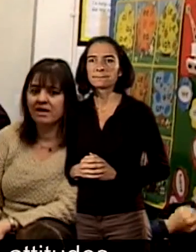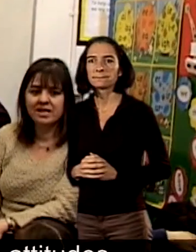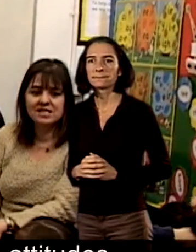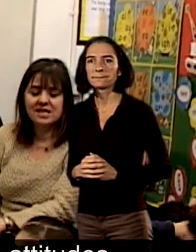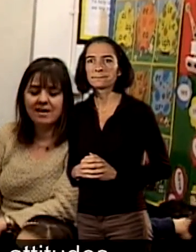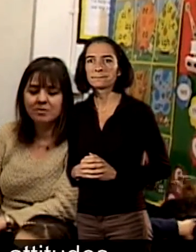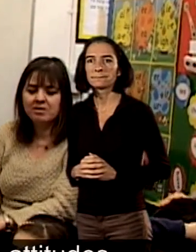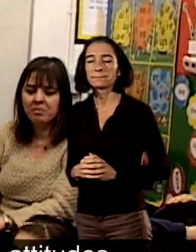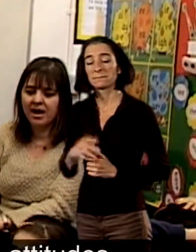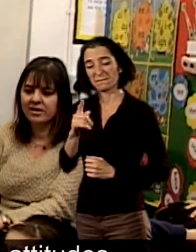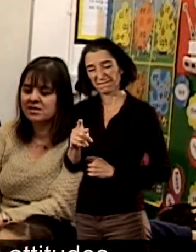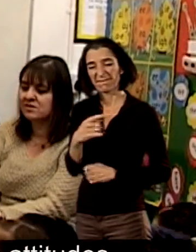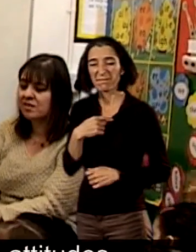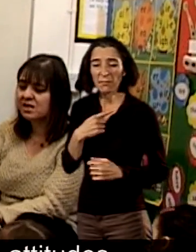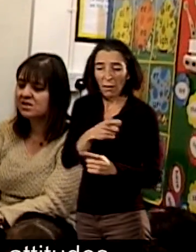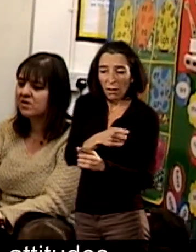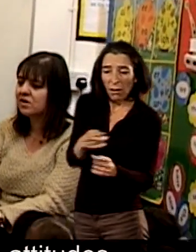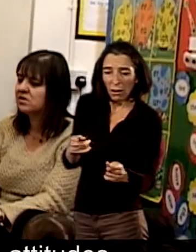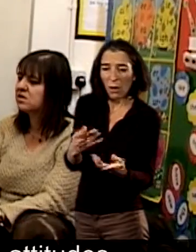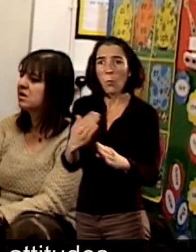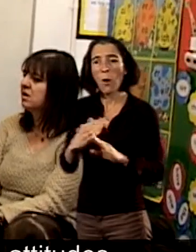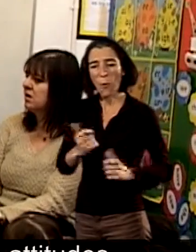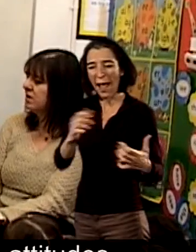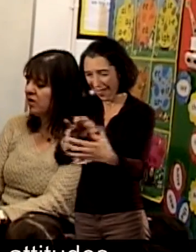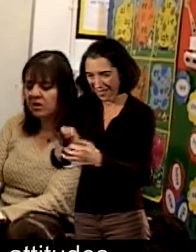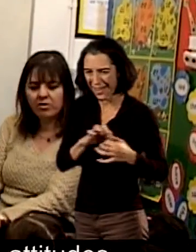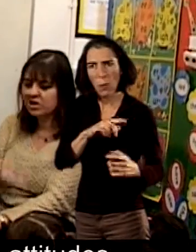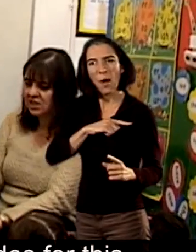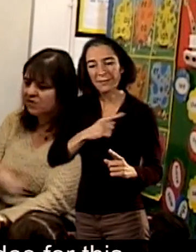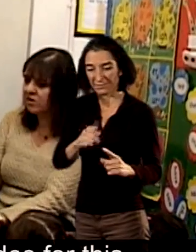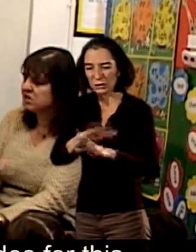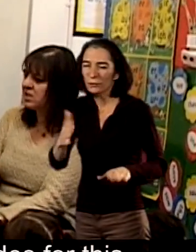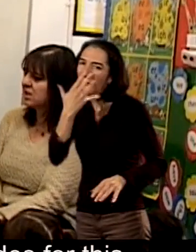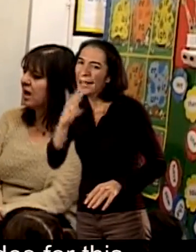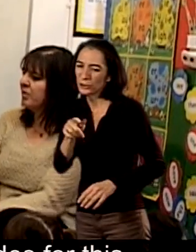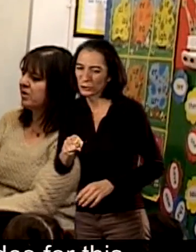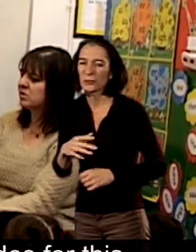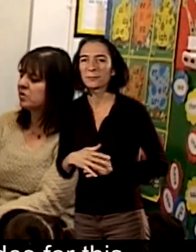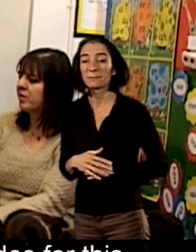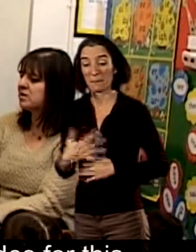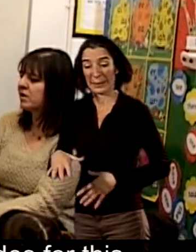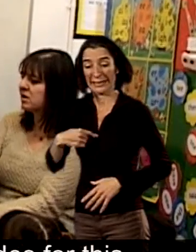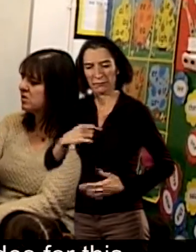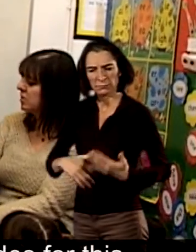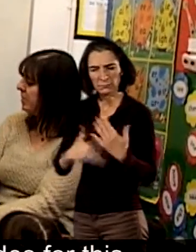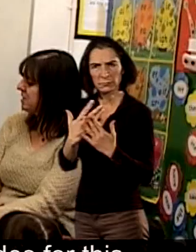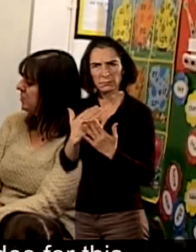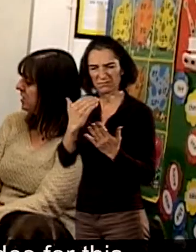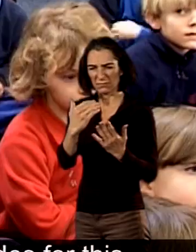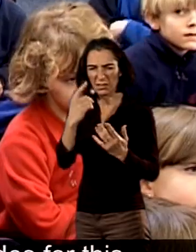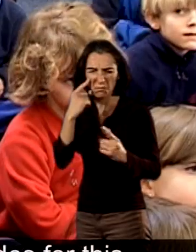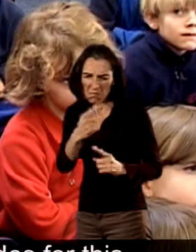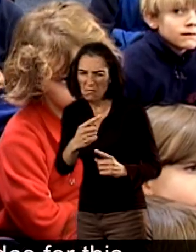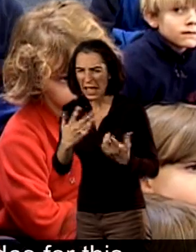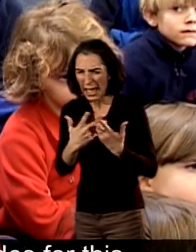making it all work is the children's attitudes. We've worked on different ways of developing what we think are appropriate attitudes for this sort of